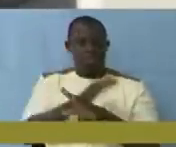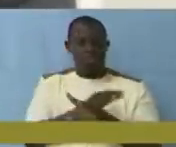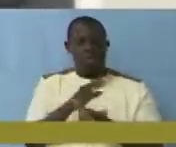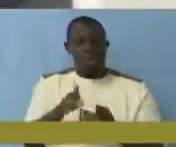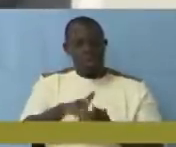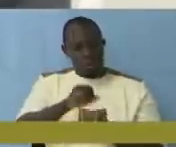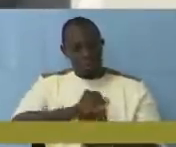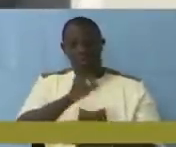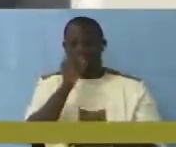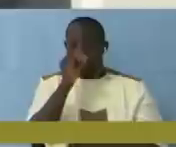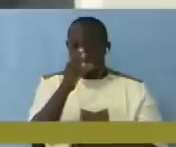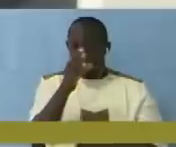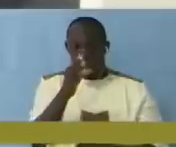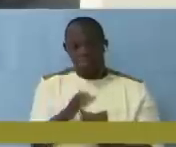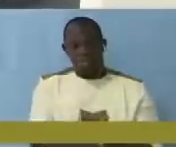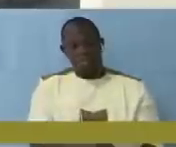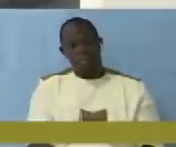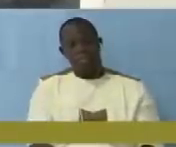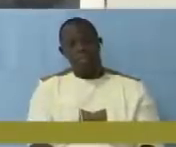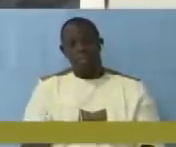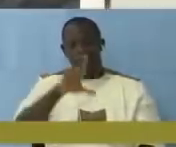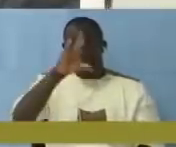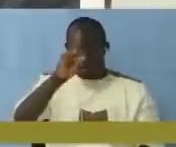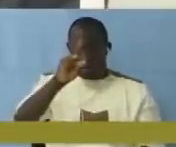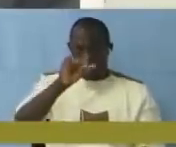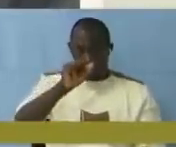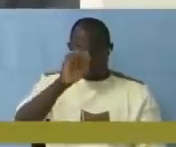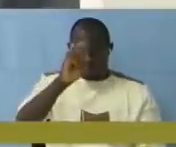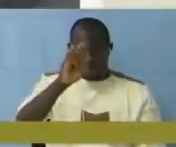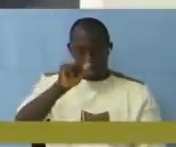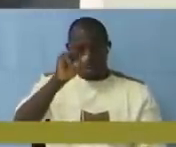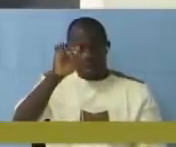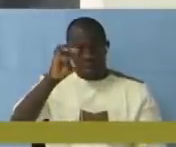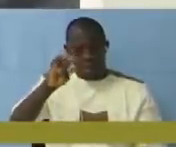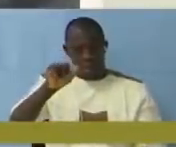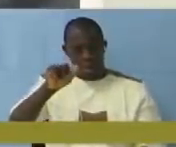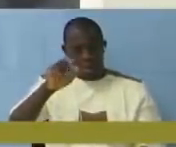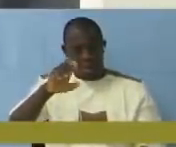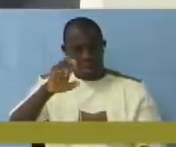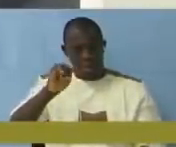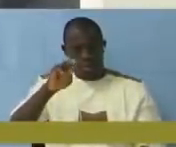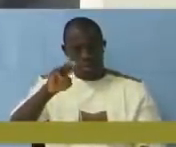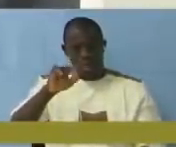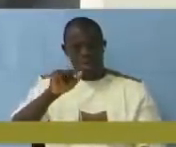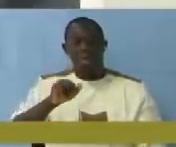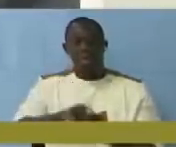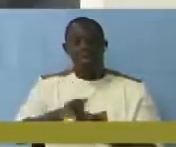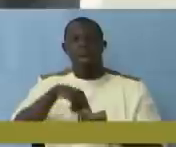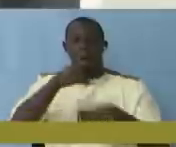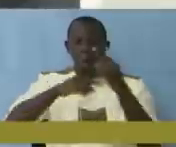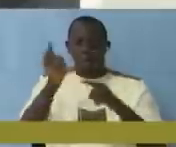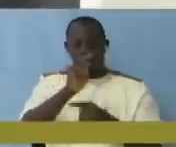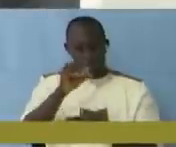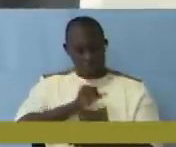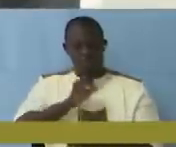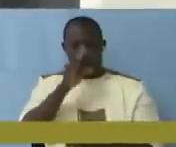He said, Daba Marena. According to him, he was director of